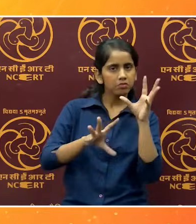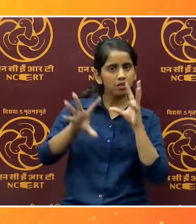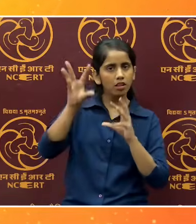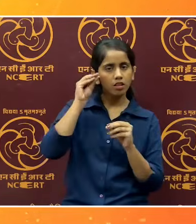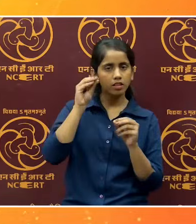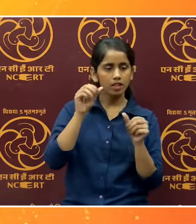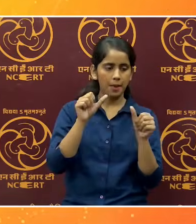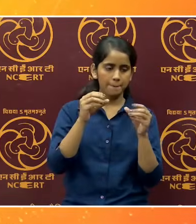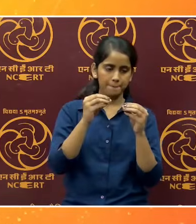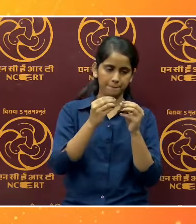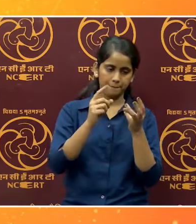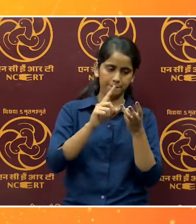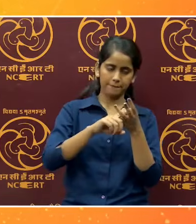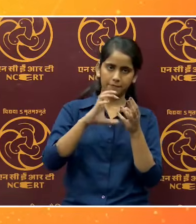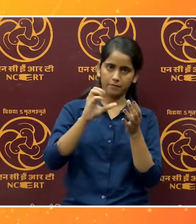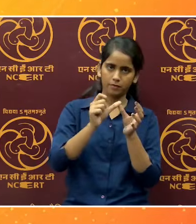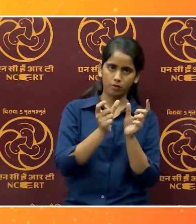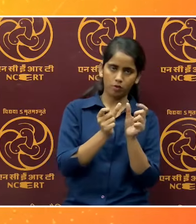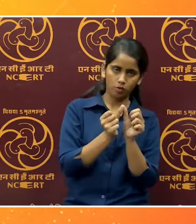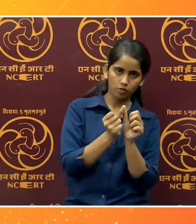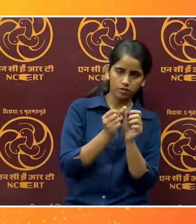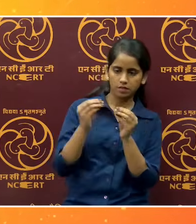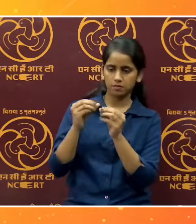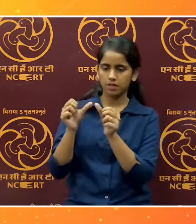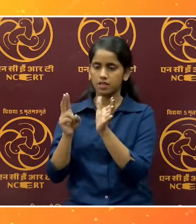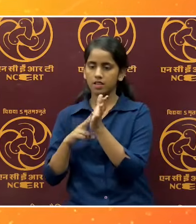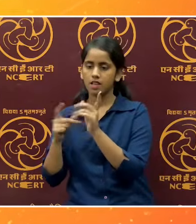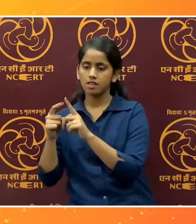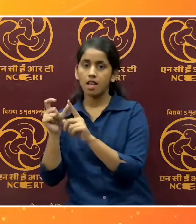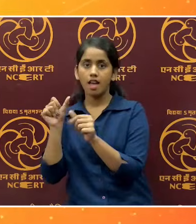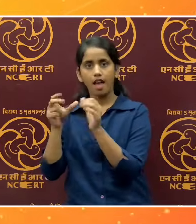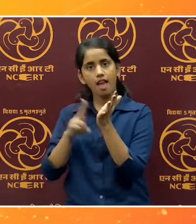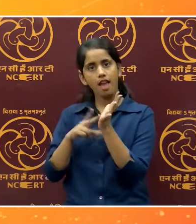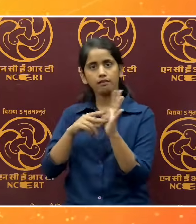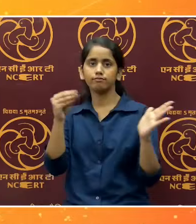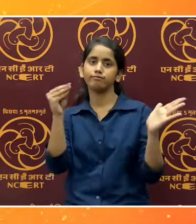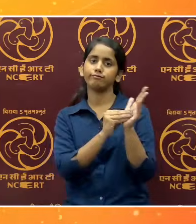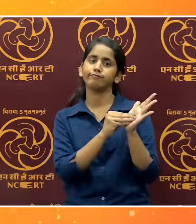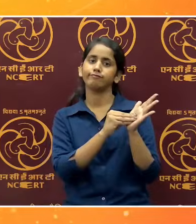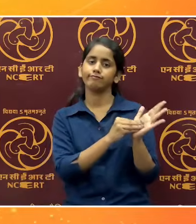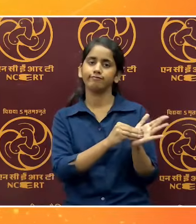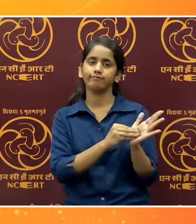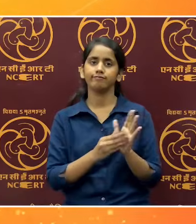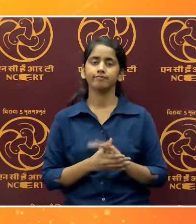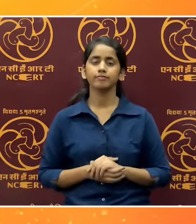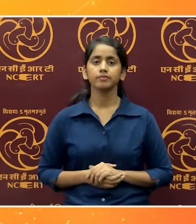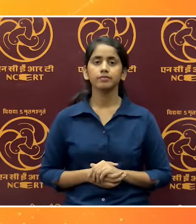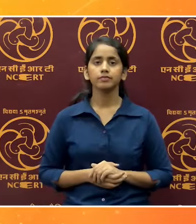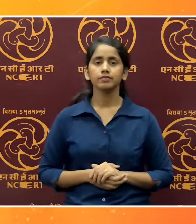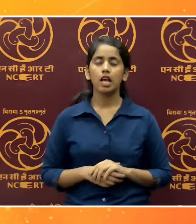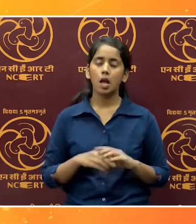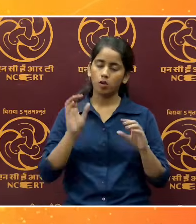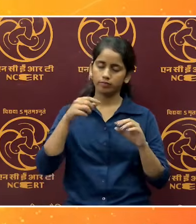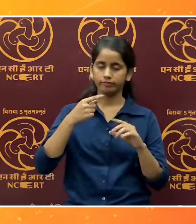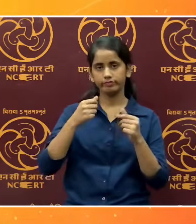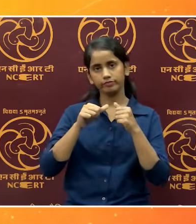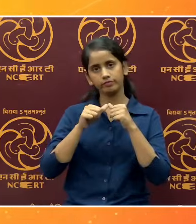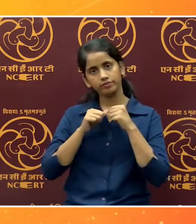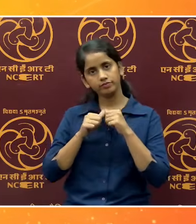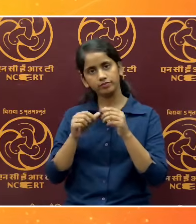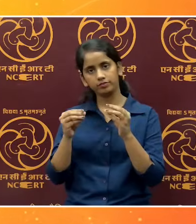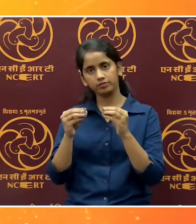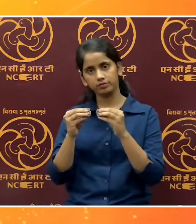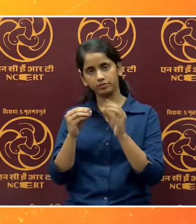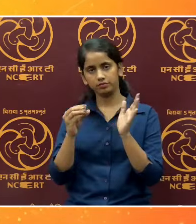A because, then option B and. And. So, again it's option B and. I hop